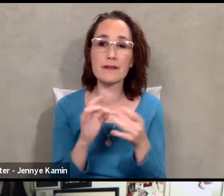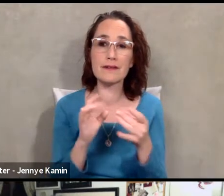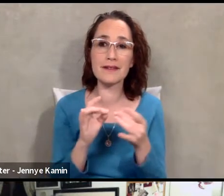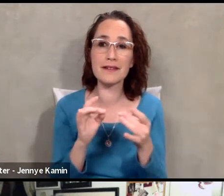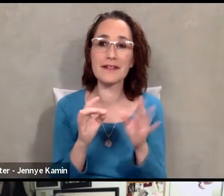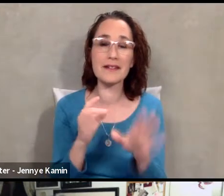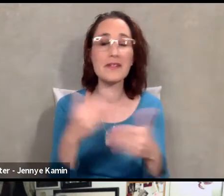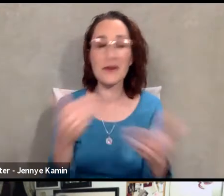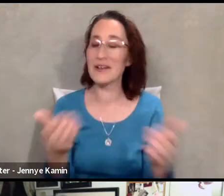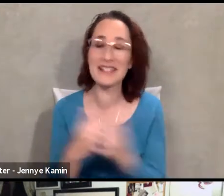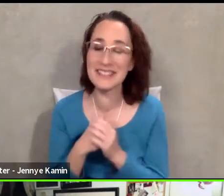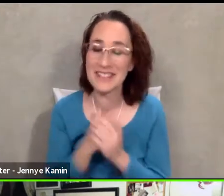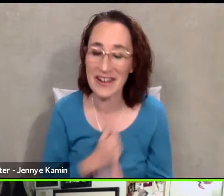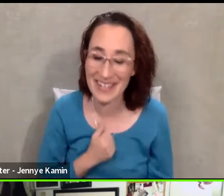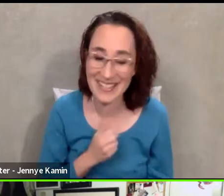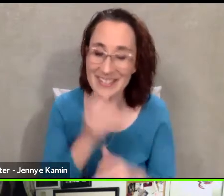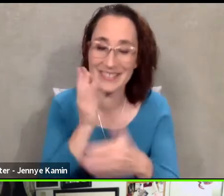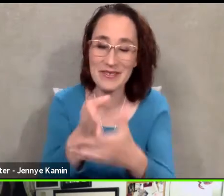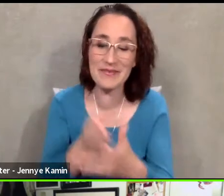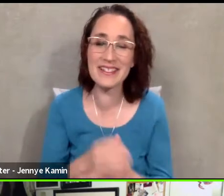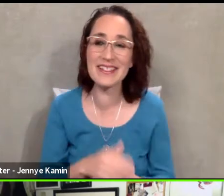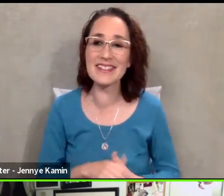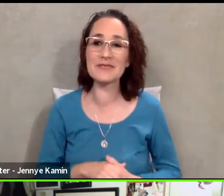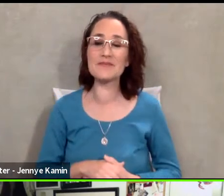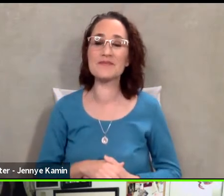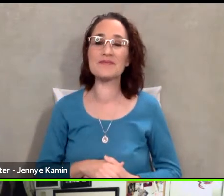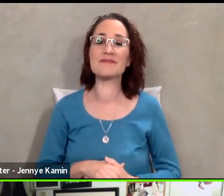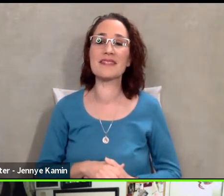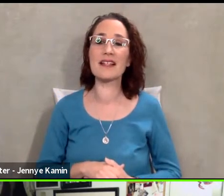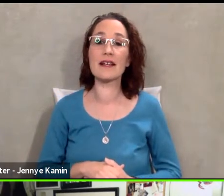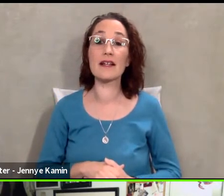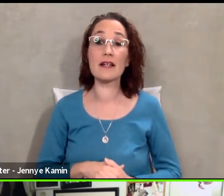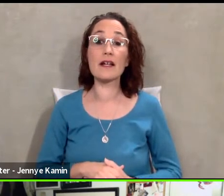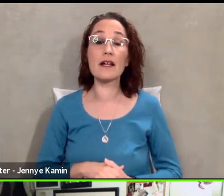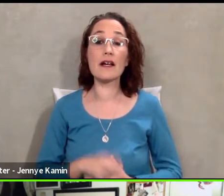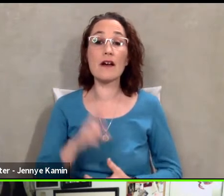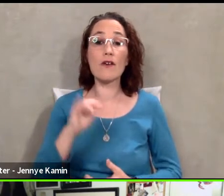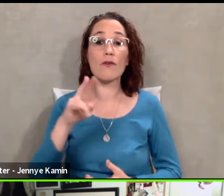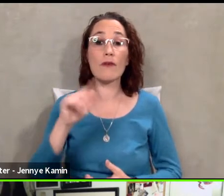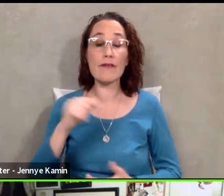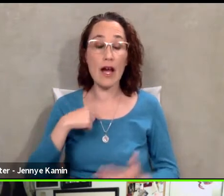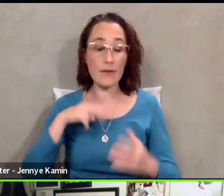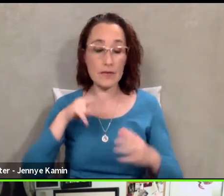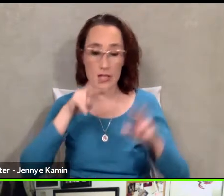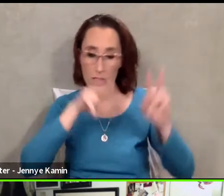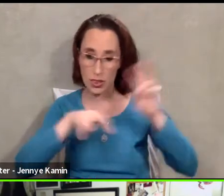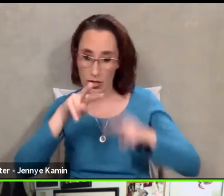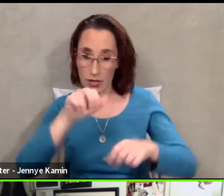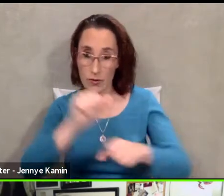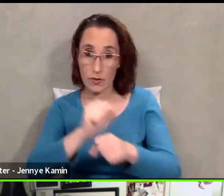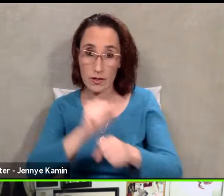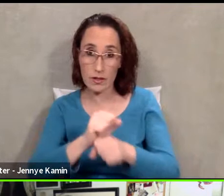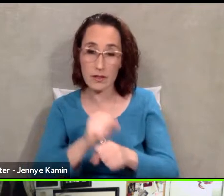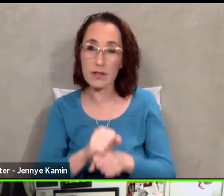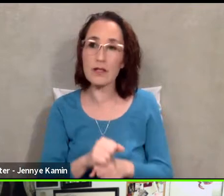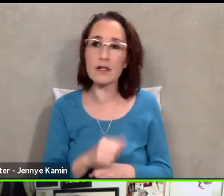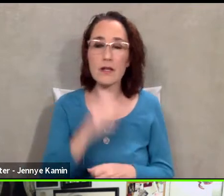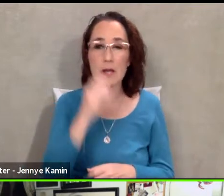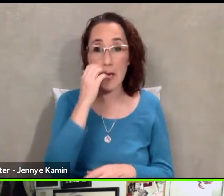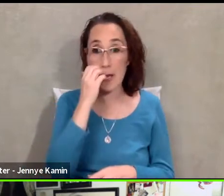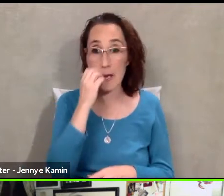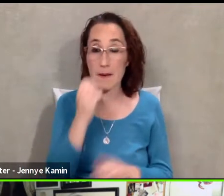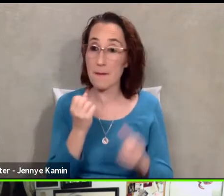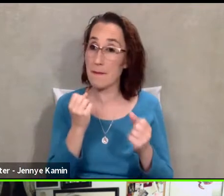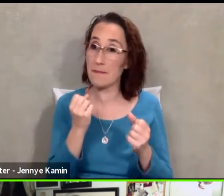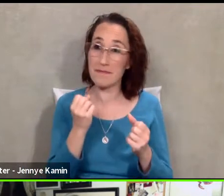really— No, please go ahead, I'm sorry. Oh, sorry. When I was looking at your work, Reva, there's not a lot of people now that have the chops to draw